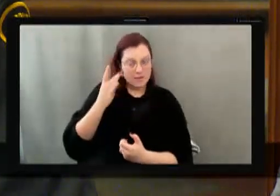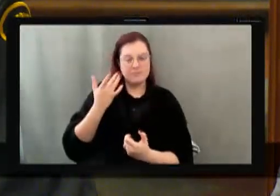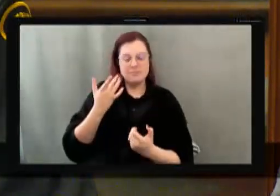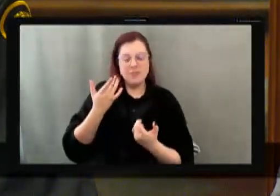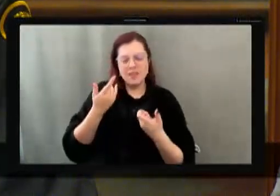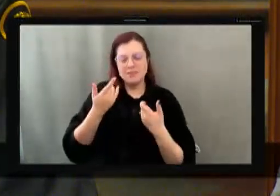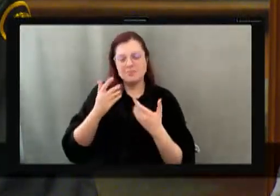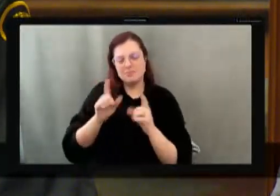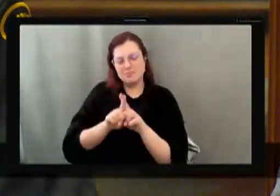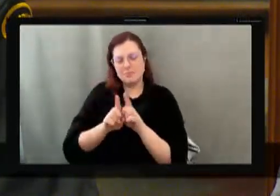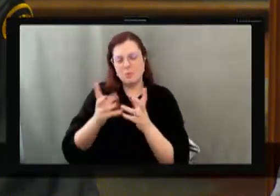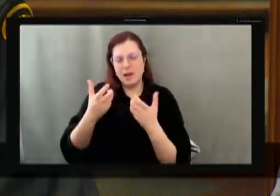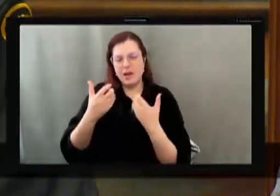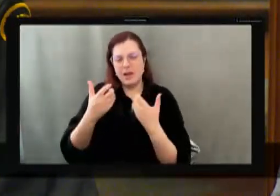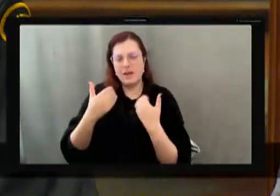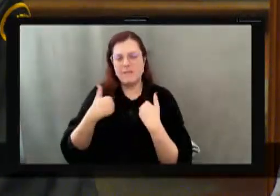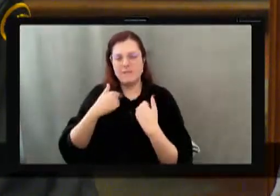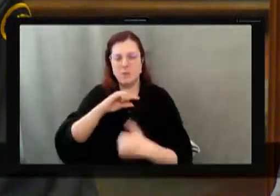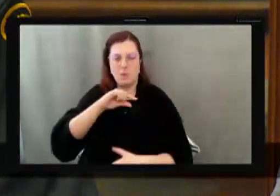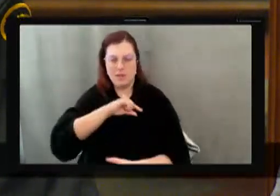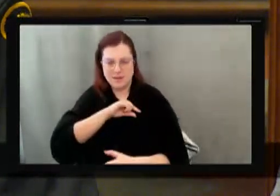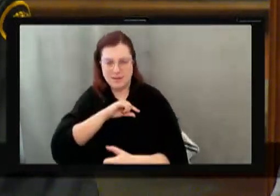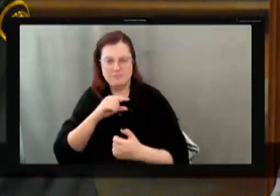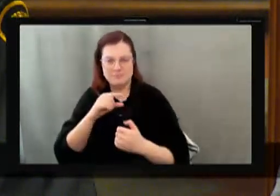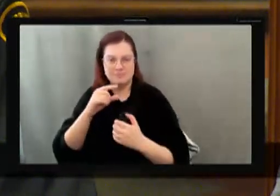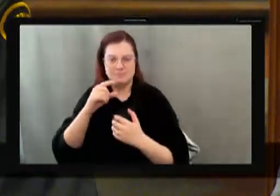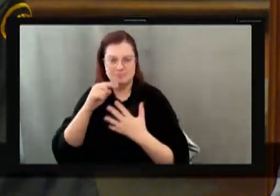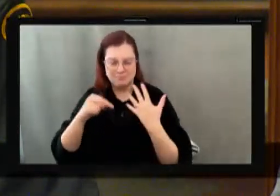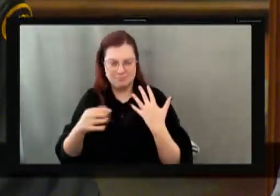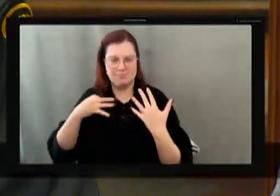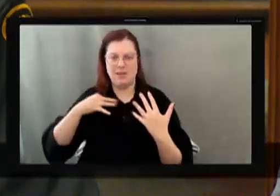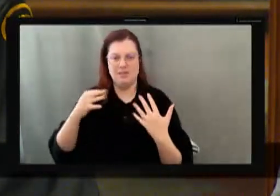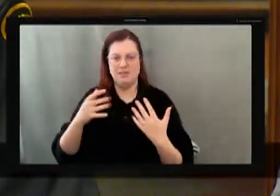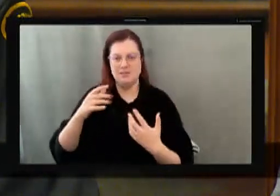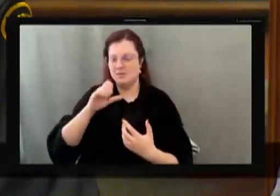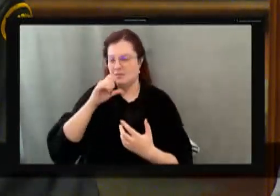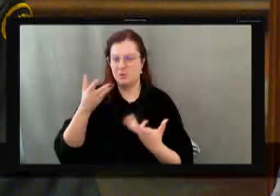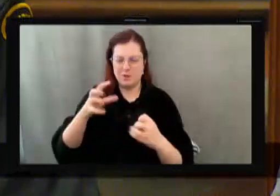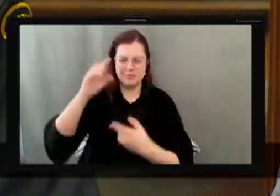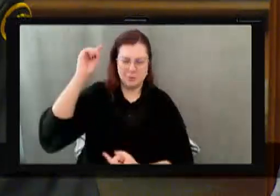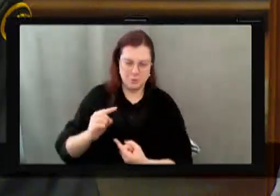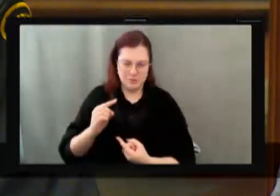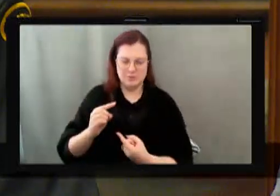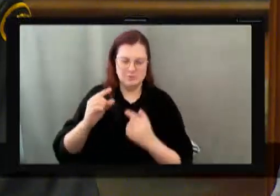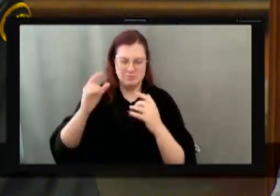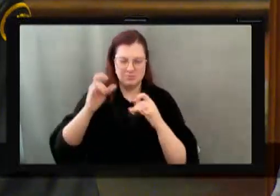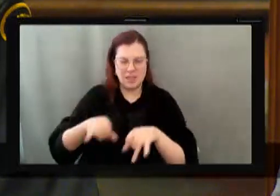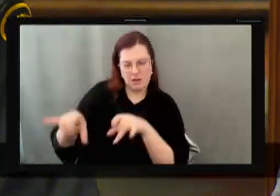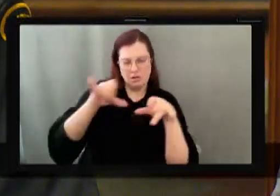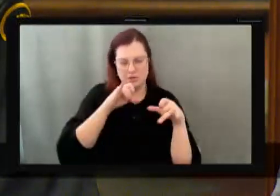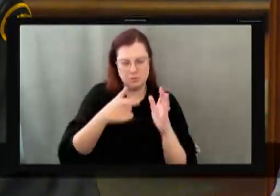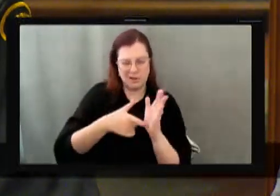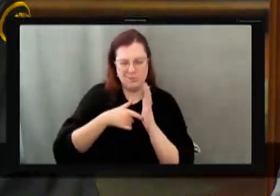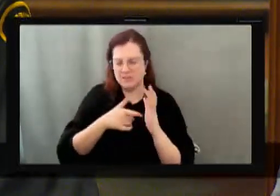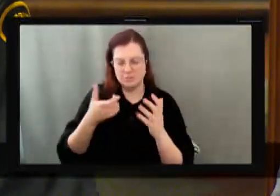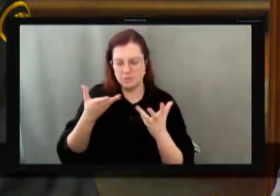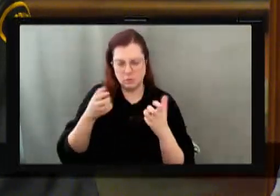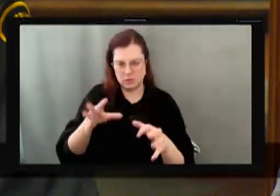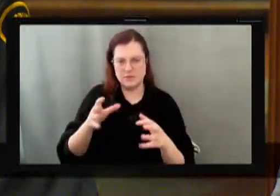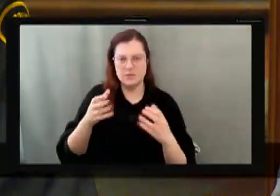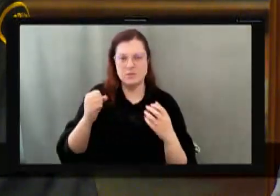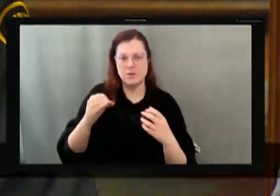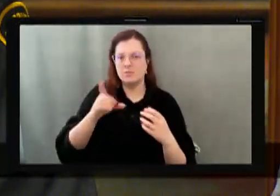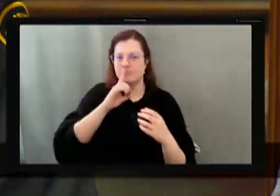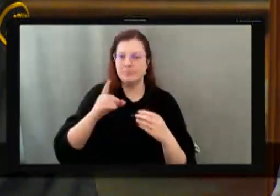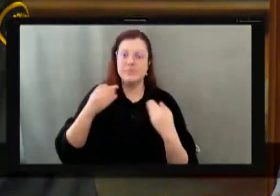know, I guess reducing the standards or the requirements for admission. So it's really about selling ourselves,